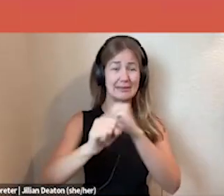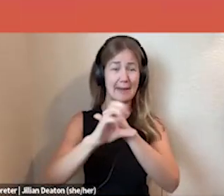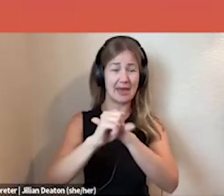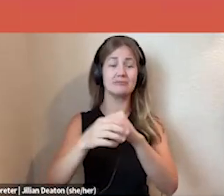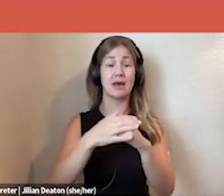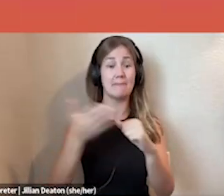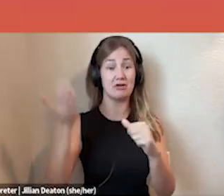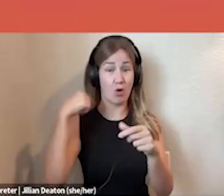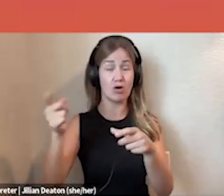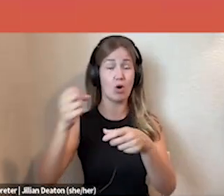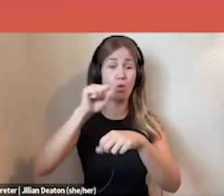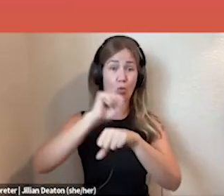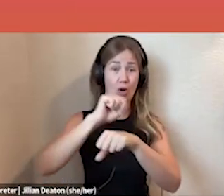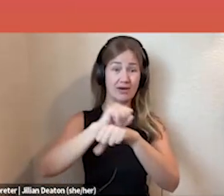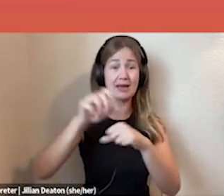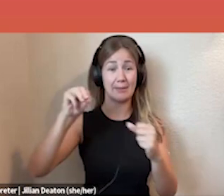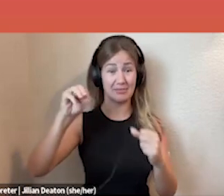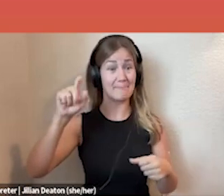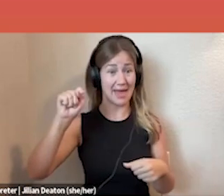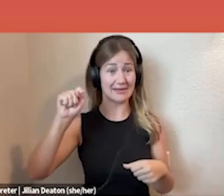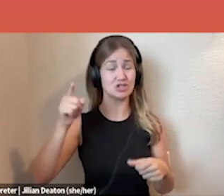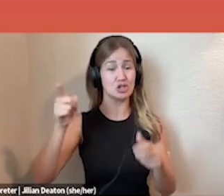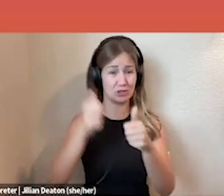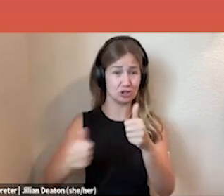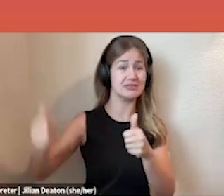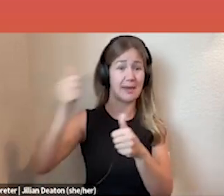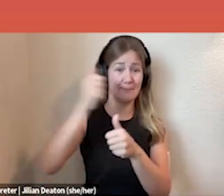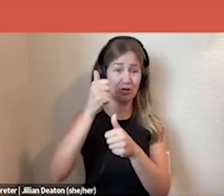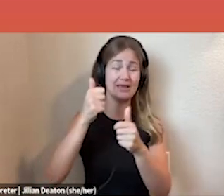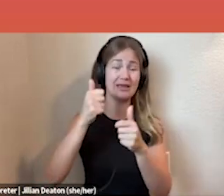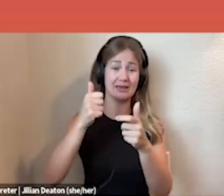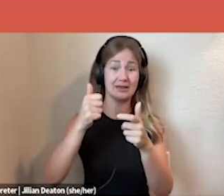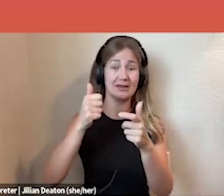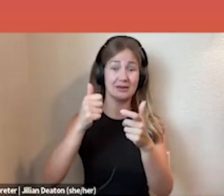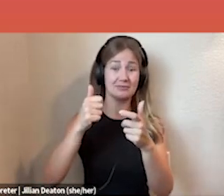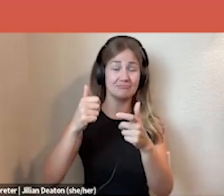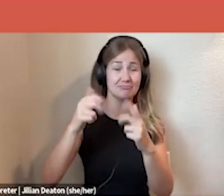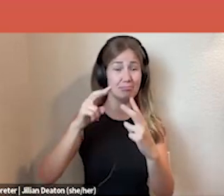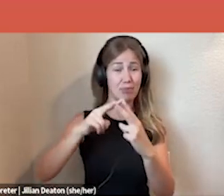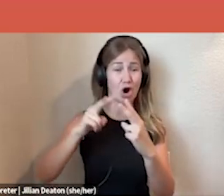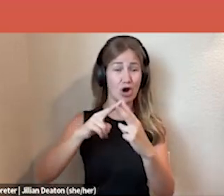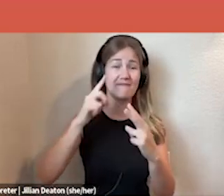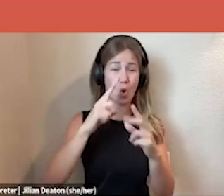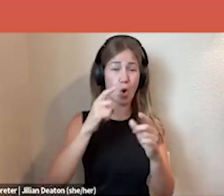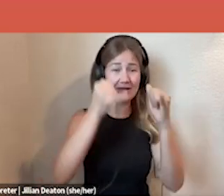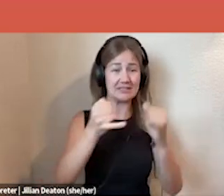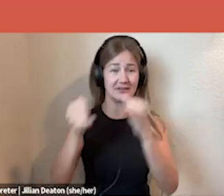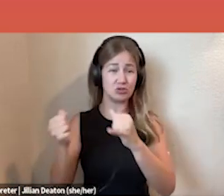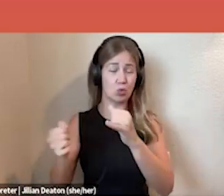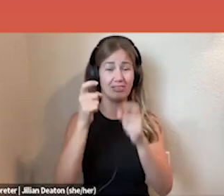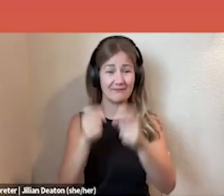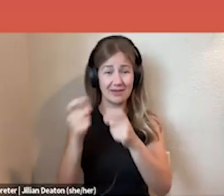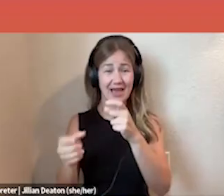where she served as Deputy Chief Development Officer for Individual Giving, and the Senior